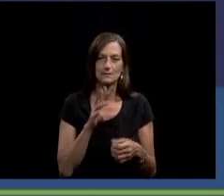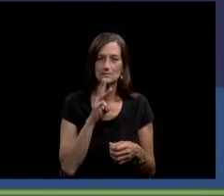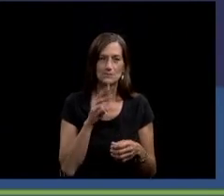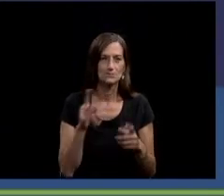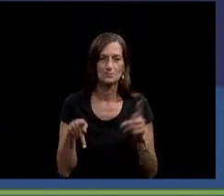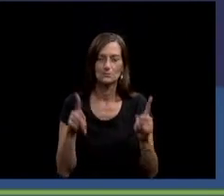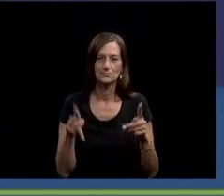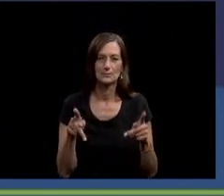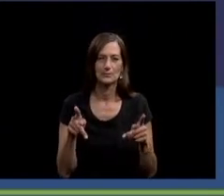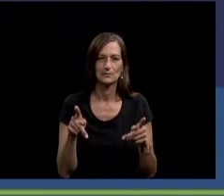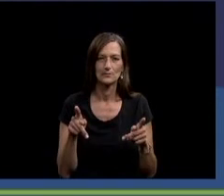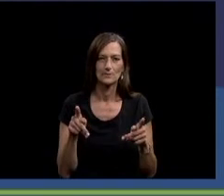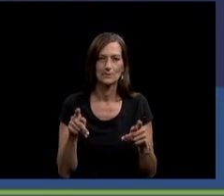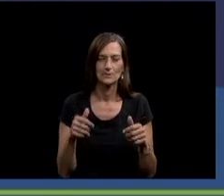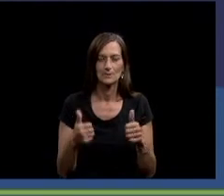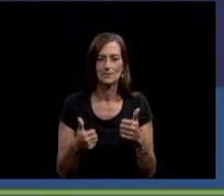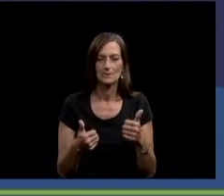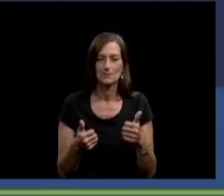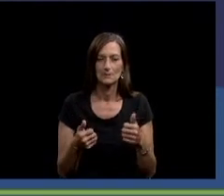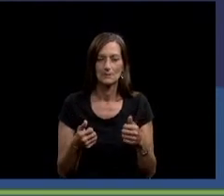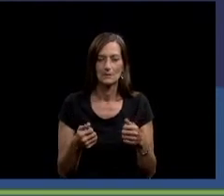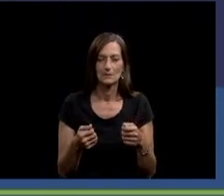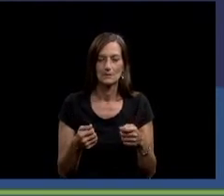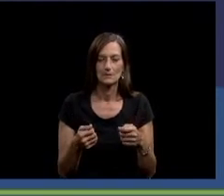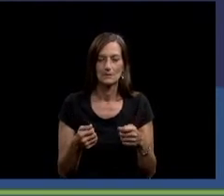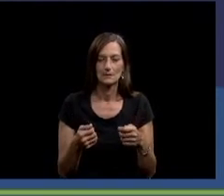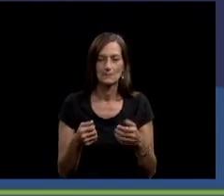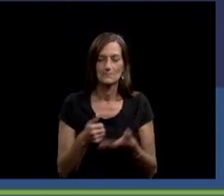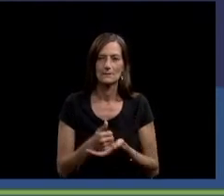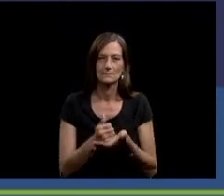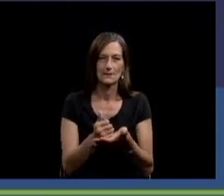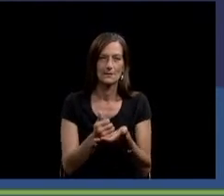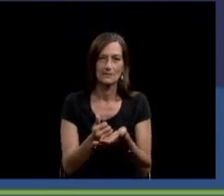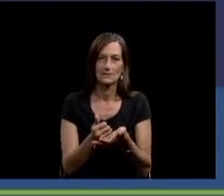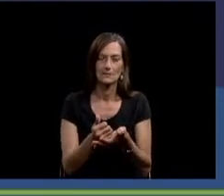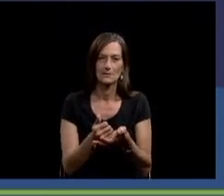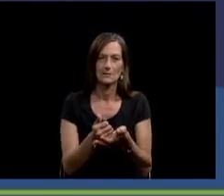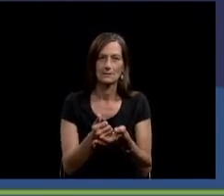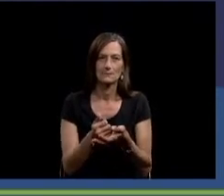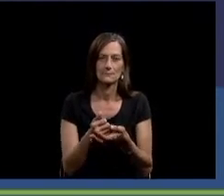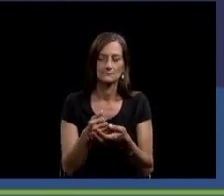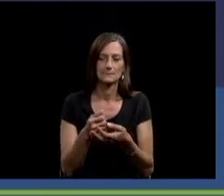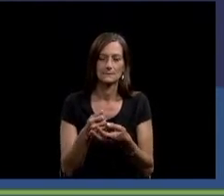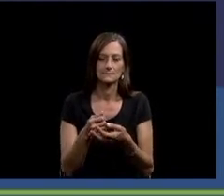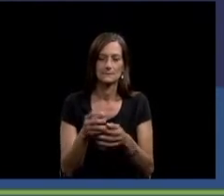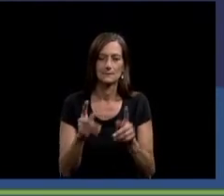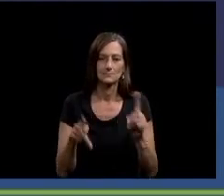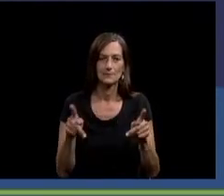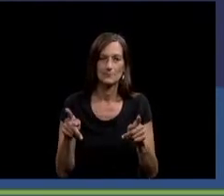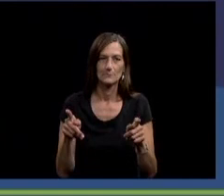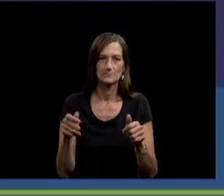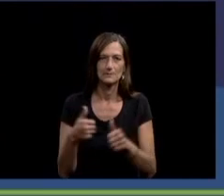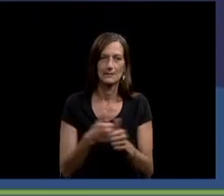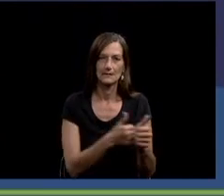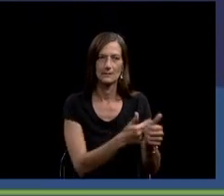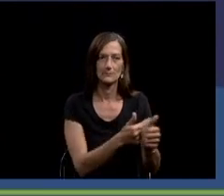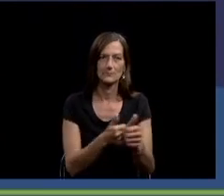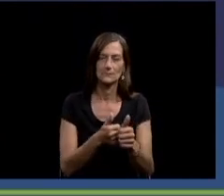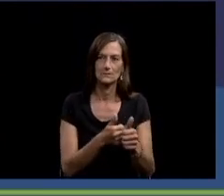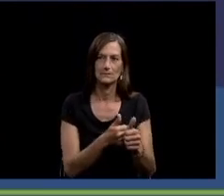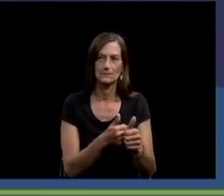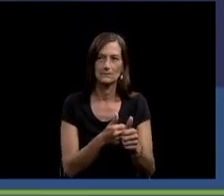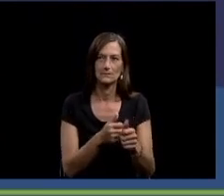encourages folks to get along, and all that's included in the academy. But then the department also conducts a number